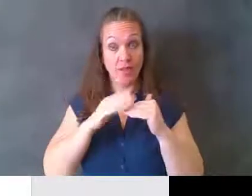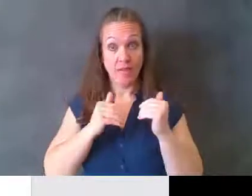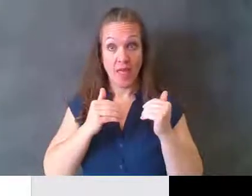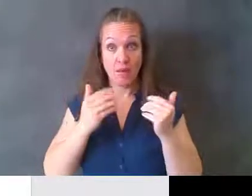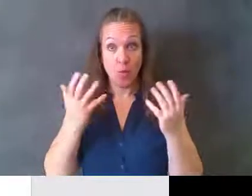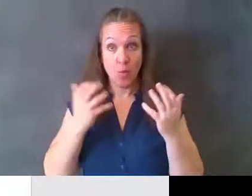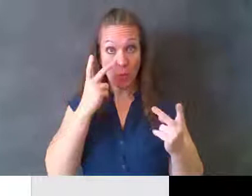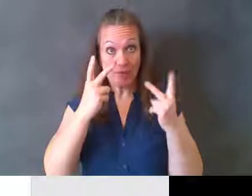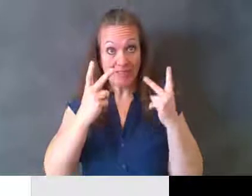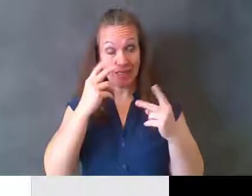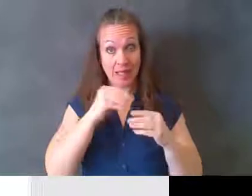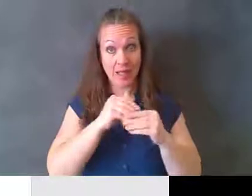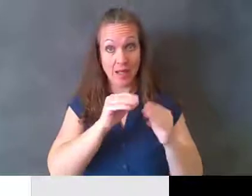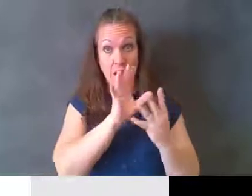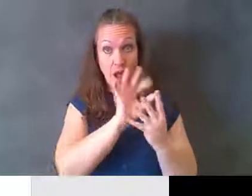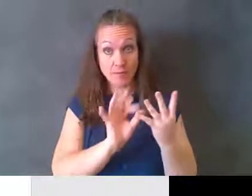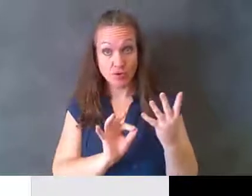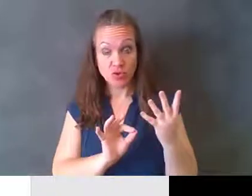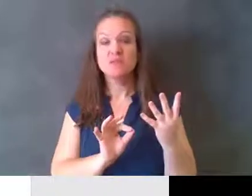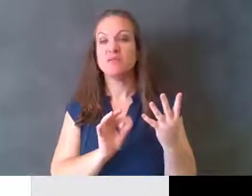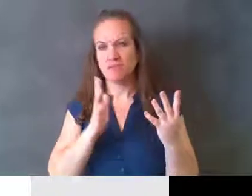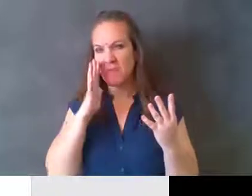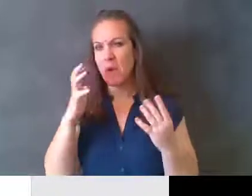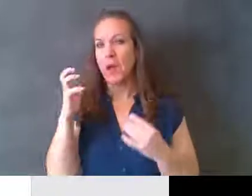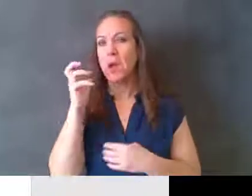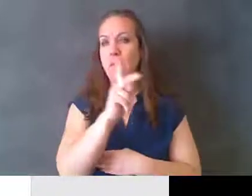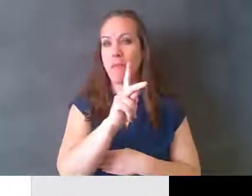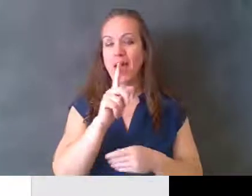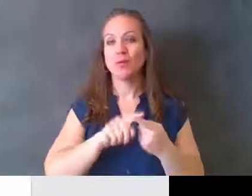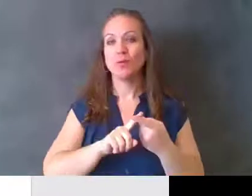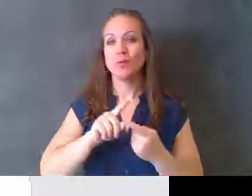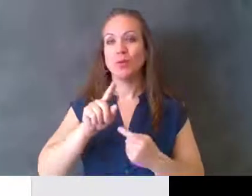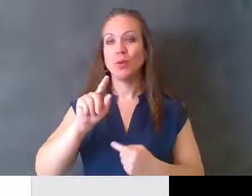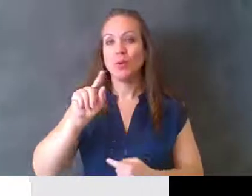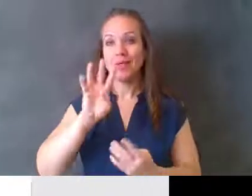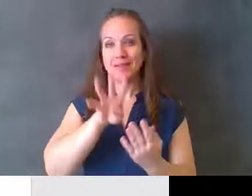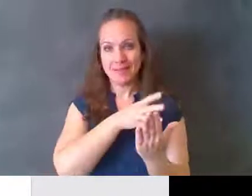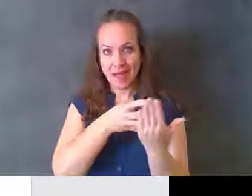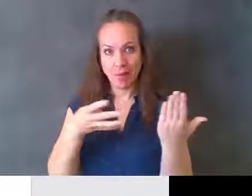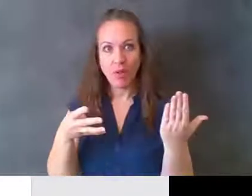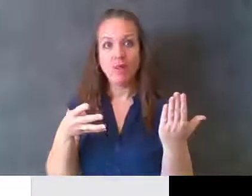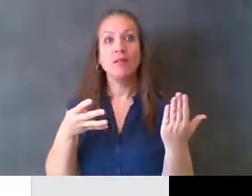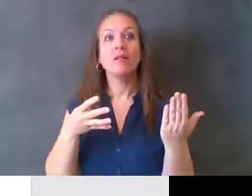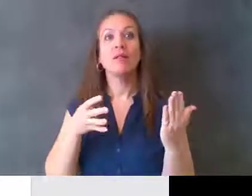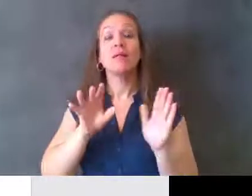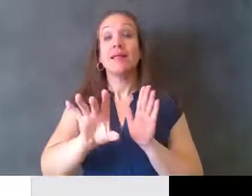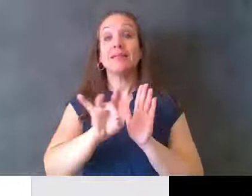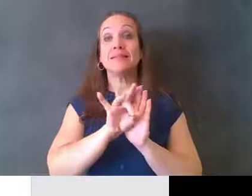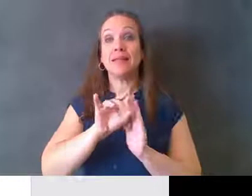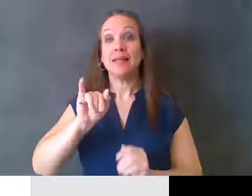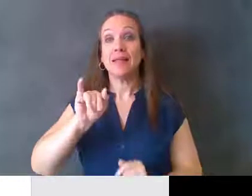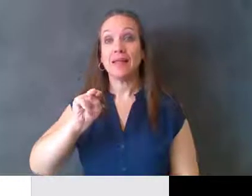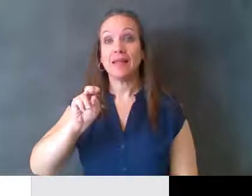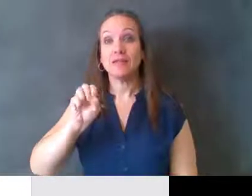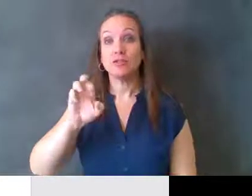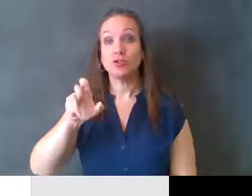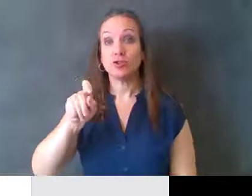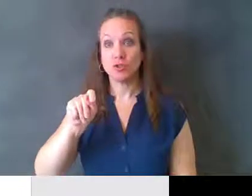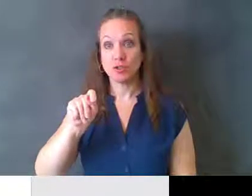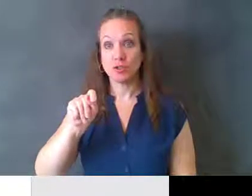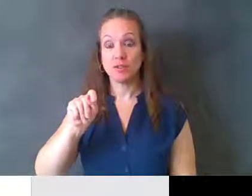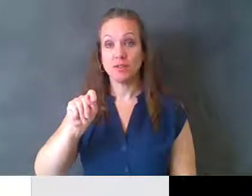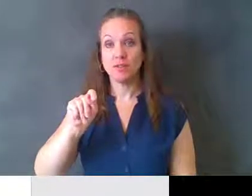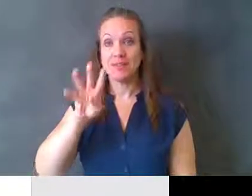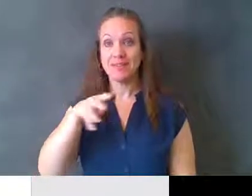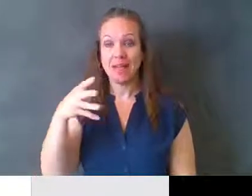button in the Insert ribbon and then click Insert Table from the drop-down menu. It says Insert Table or